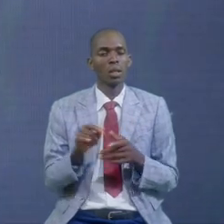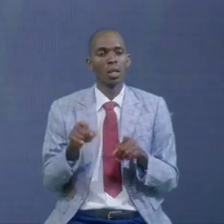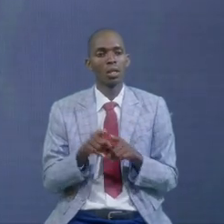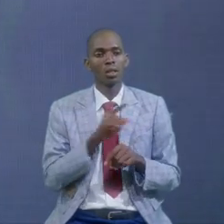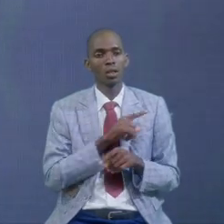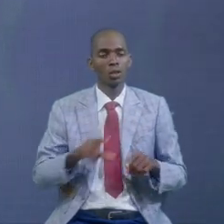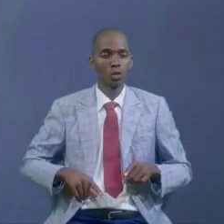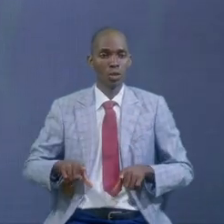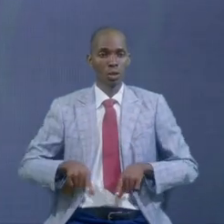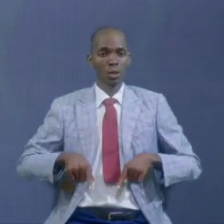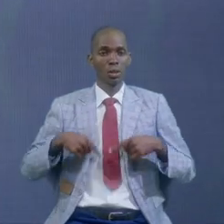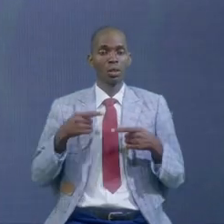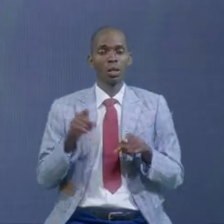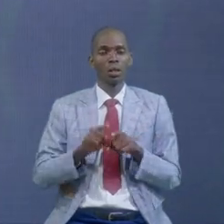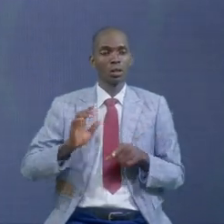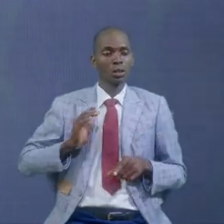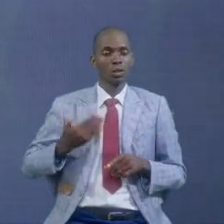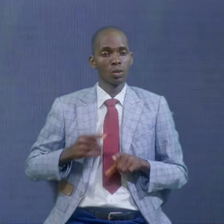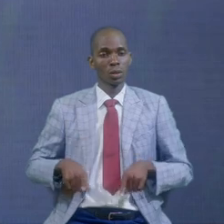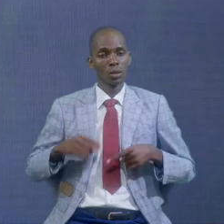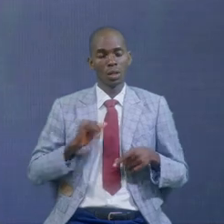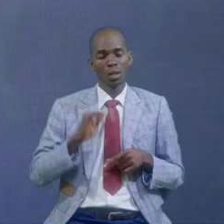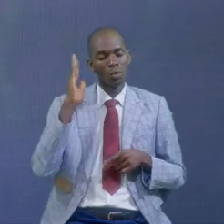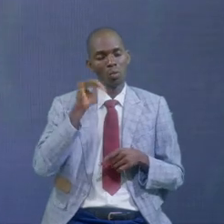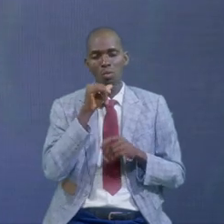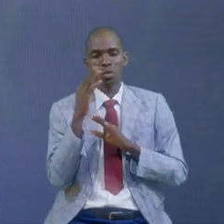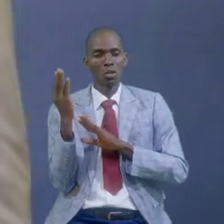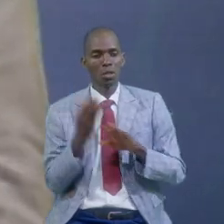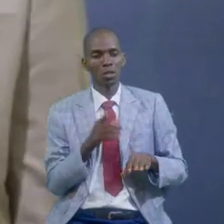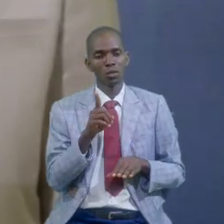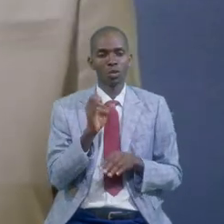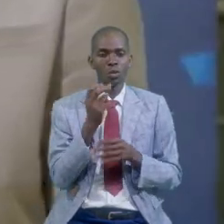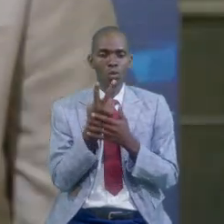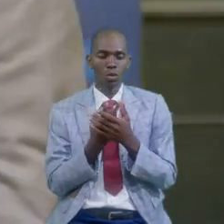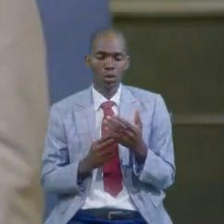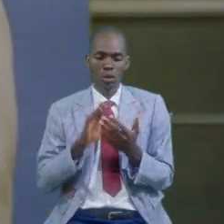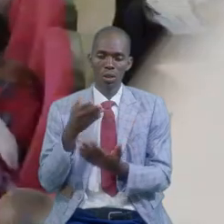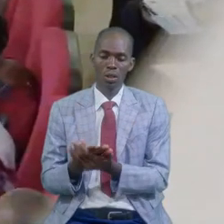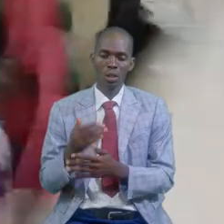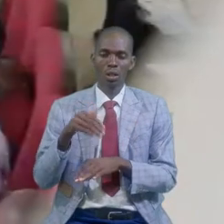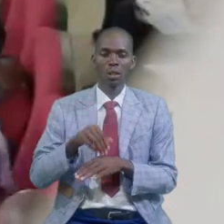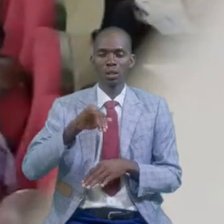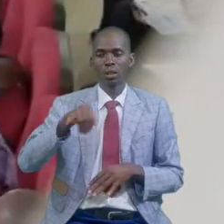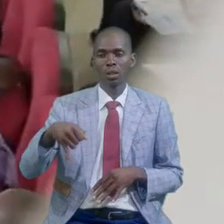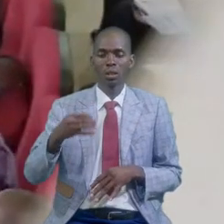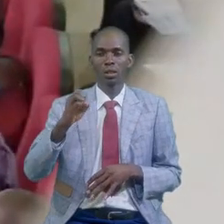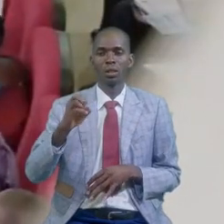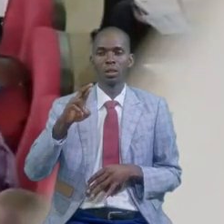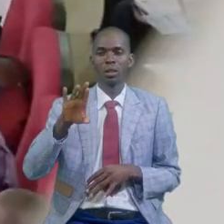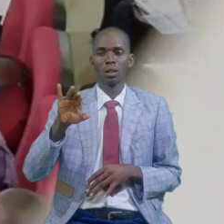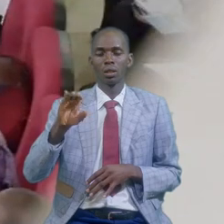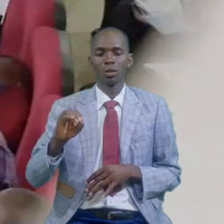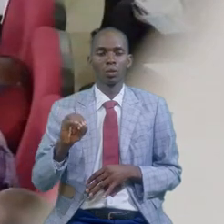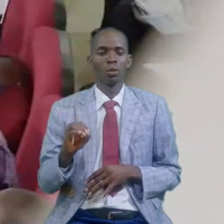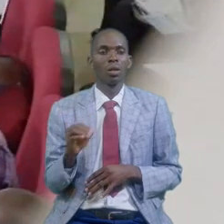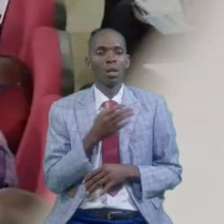liveth, I will not leave this soul. They came to Jericho. Look at verse 5. In verse 5, and the sons of